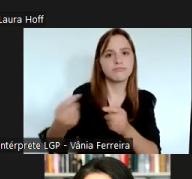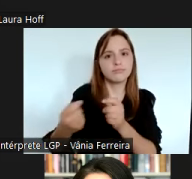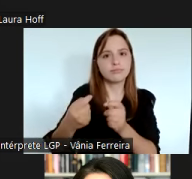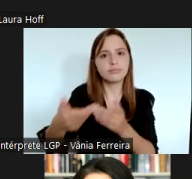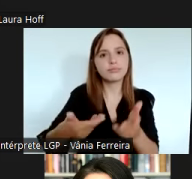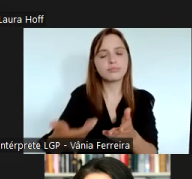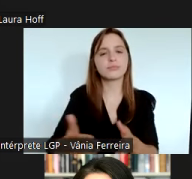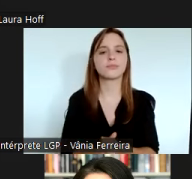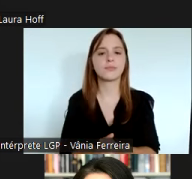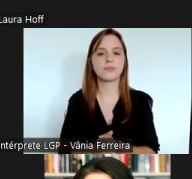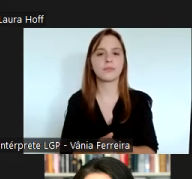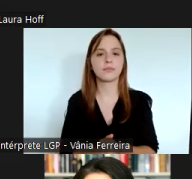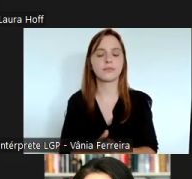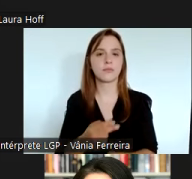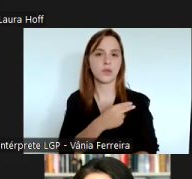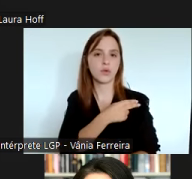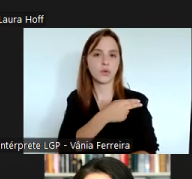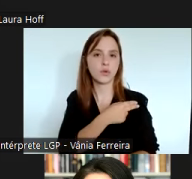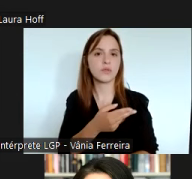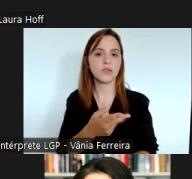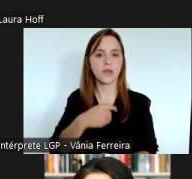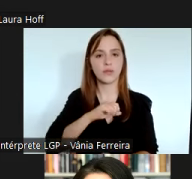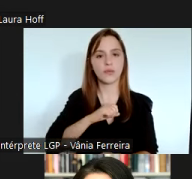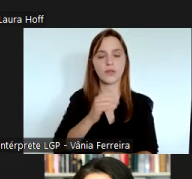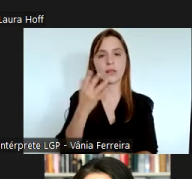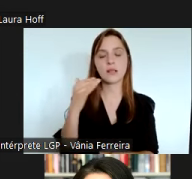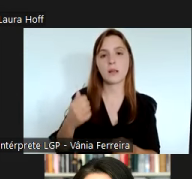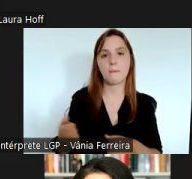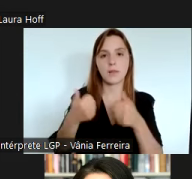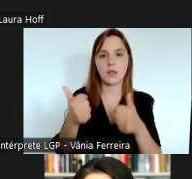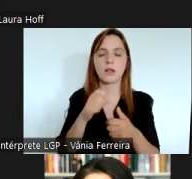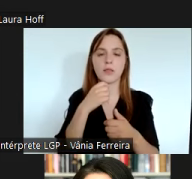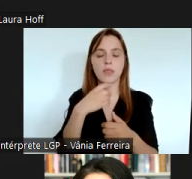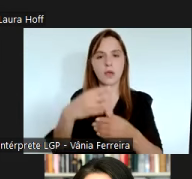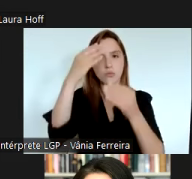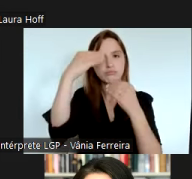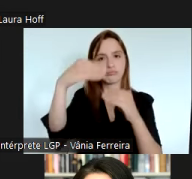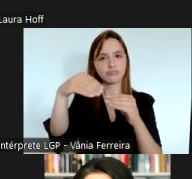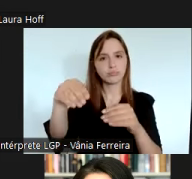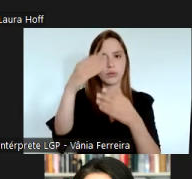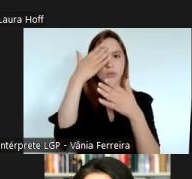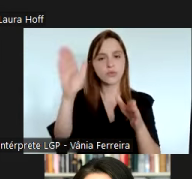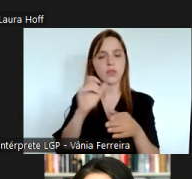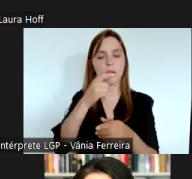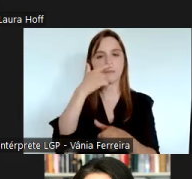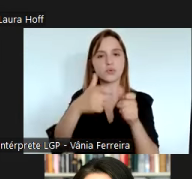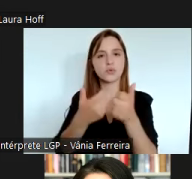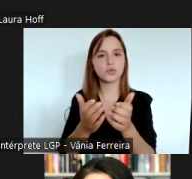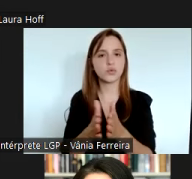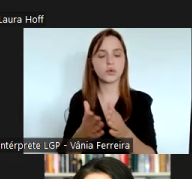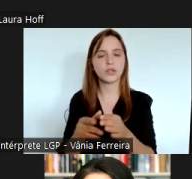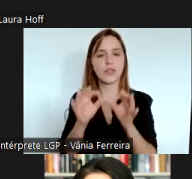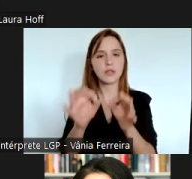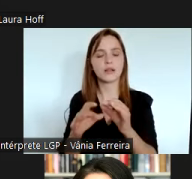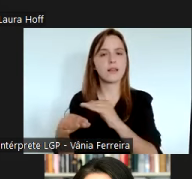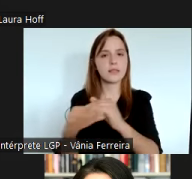I think my university is trying its best to have a democratic education and to treat everyone equally. And I